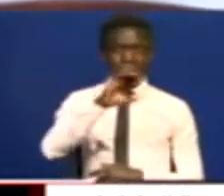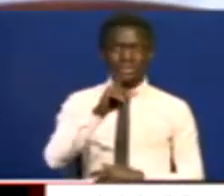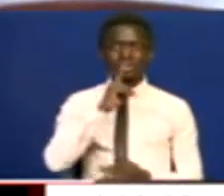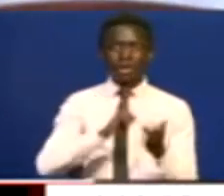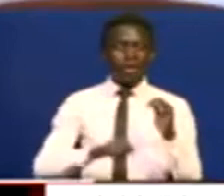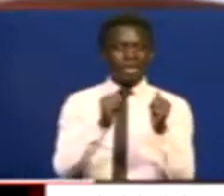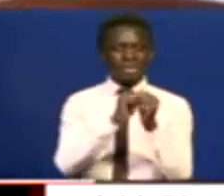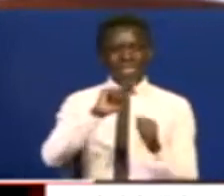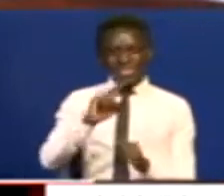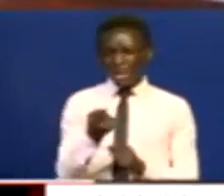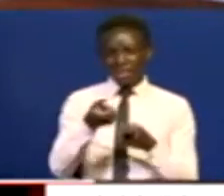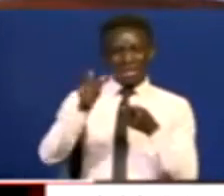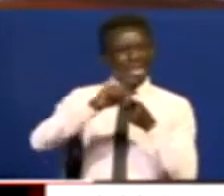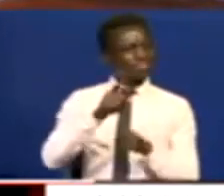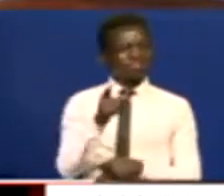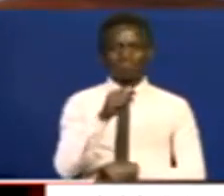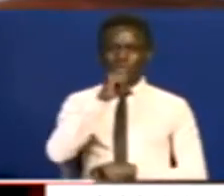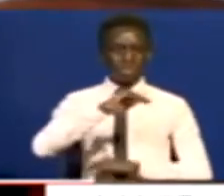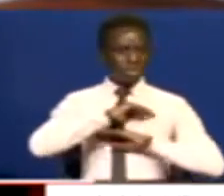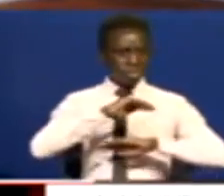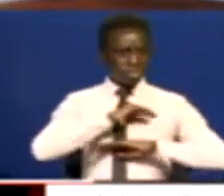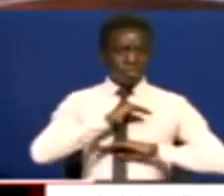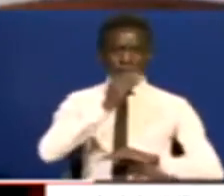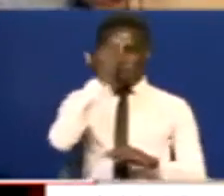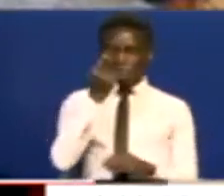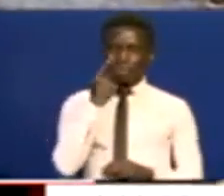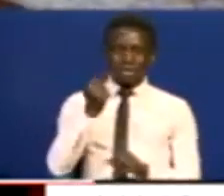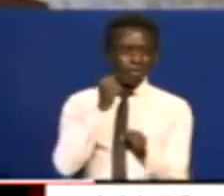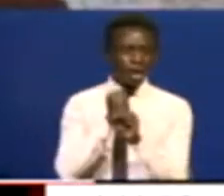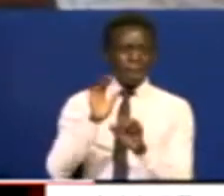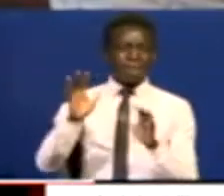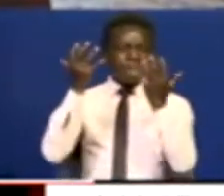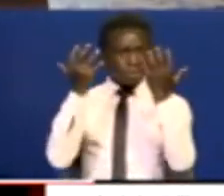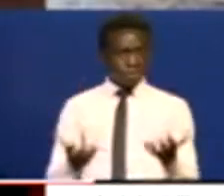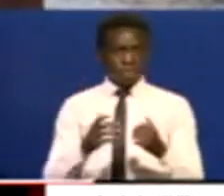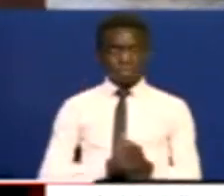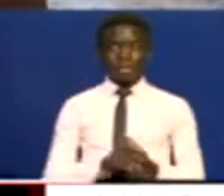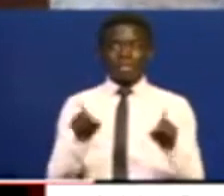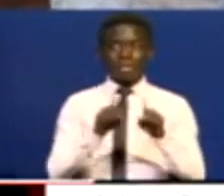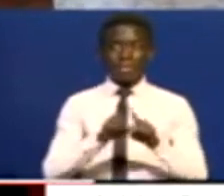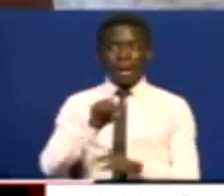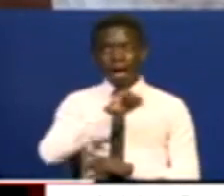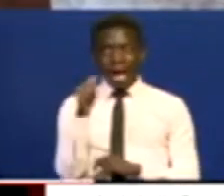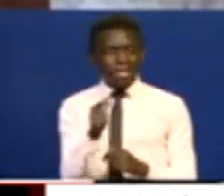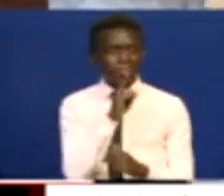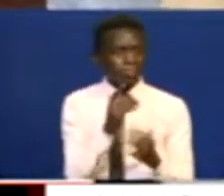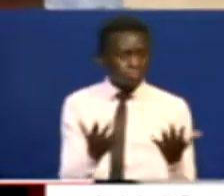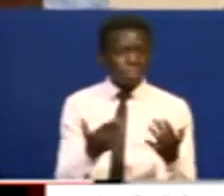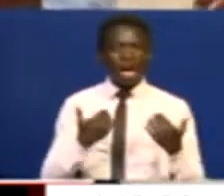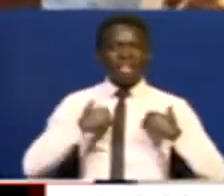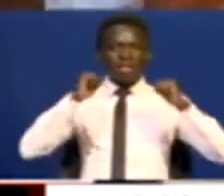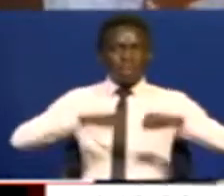is insufficient given the scope of their duties. Another bone of contention is the possibility of their